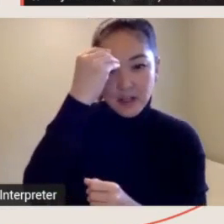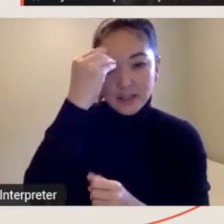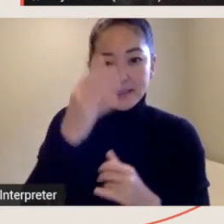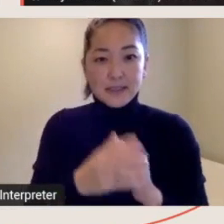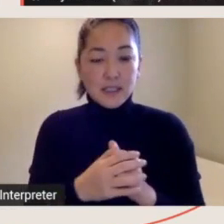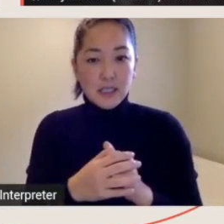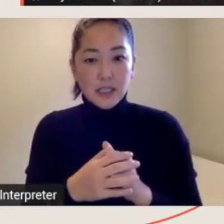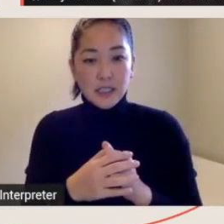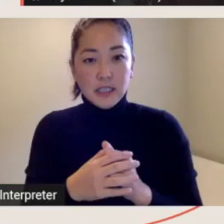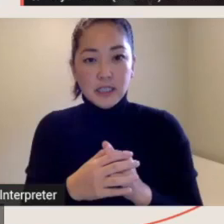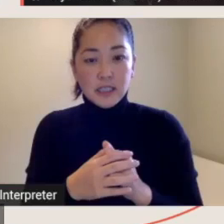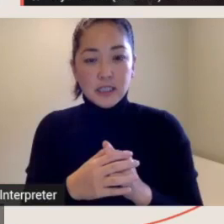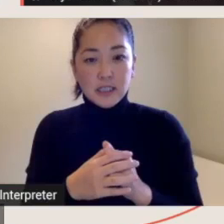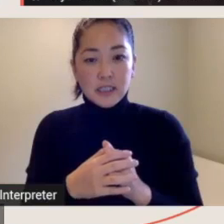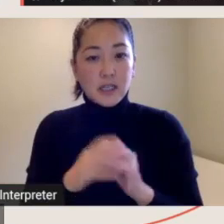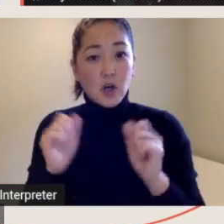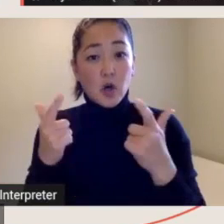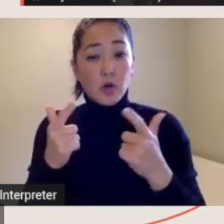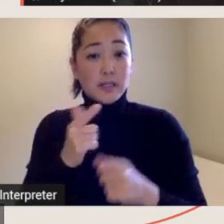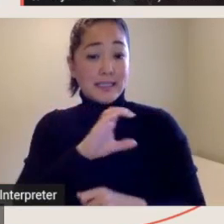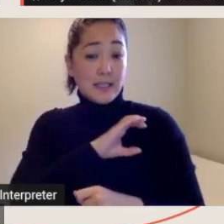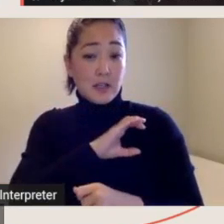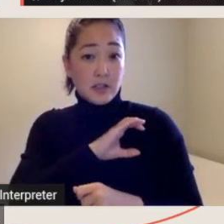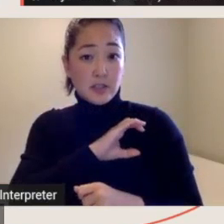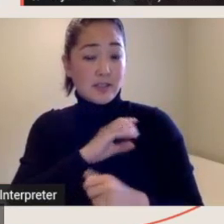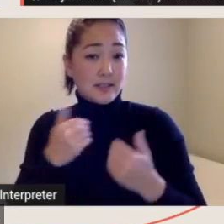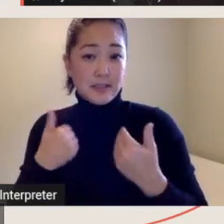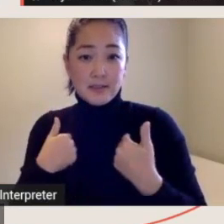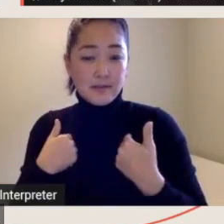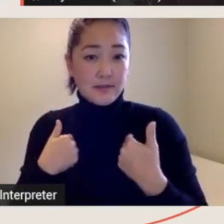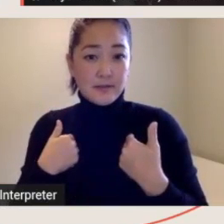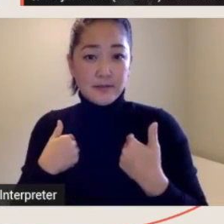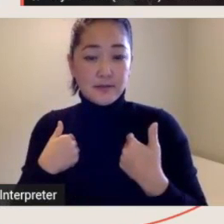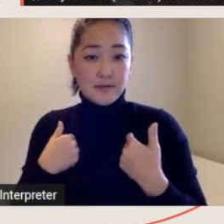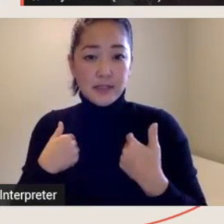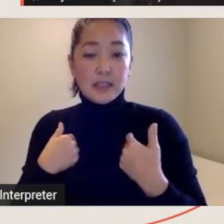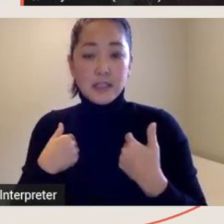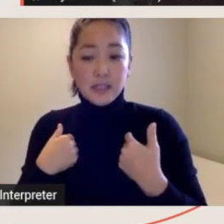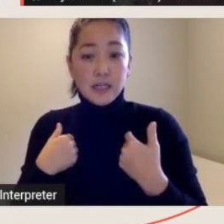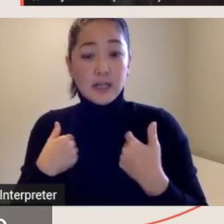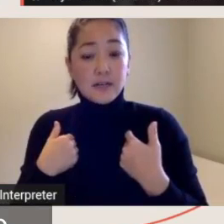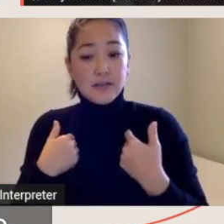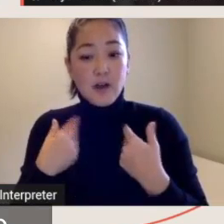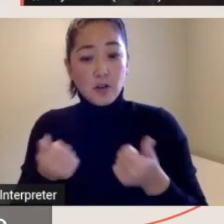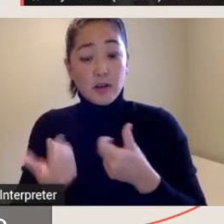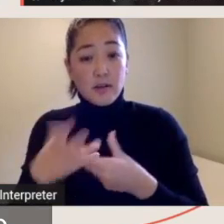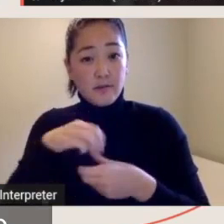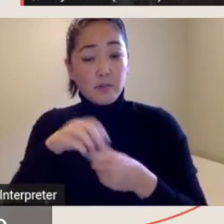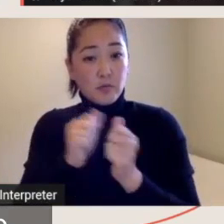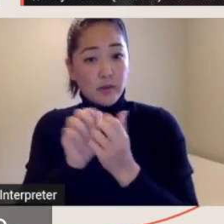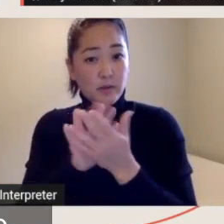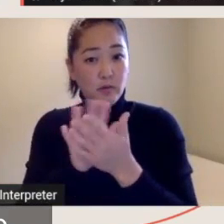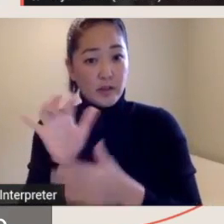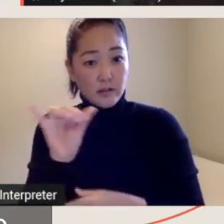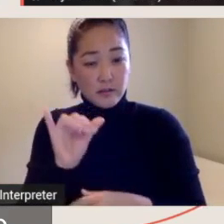we really made the film, all the characters have an incredible weight in the making of this film, but really with Somi,